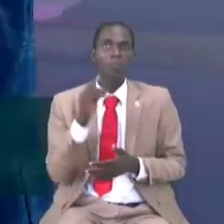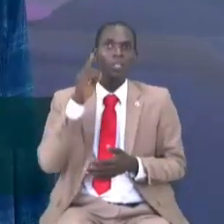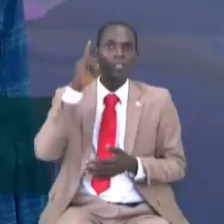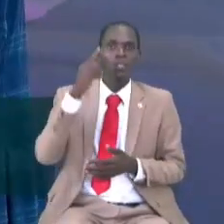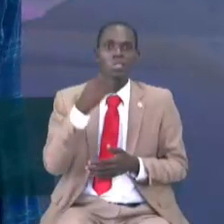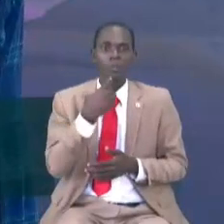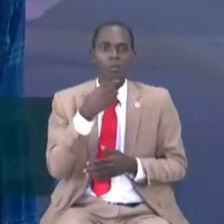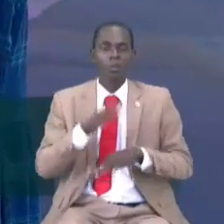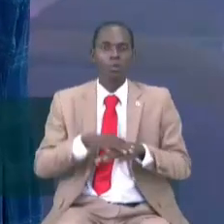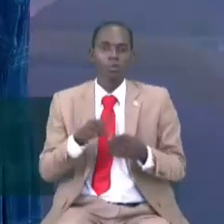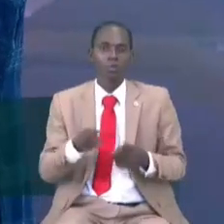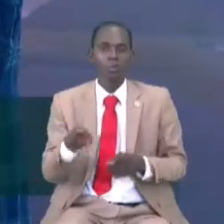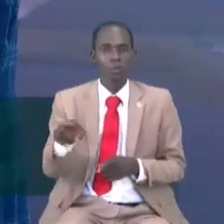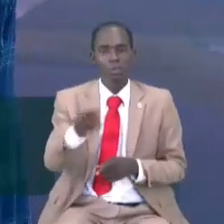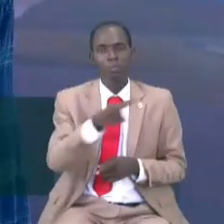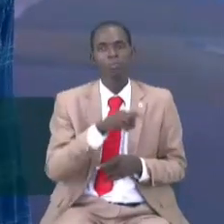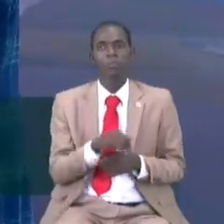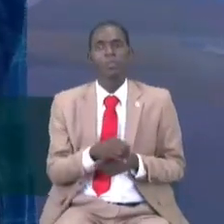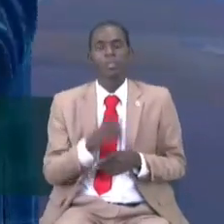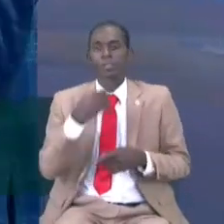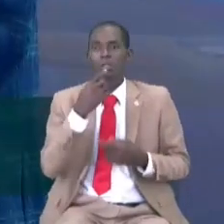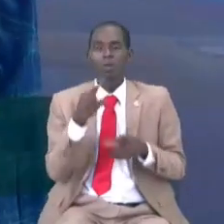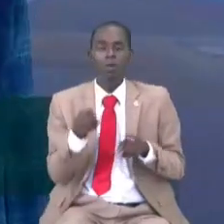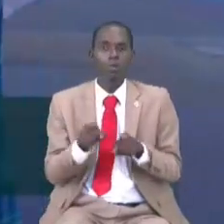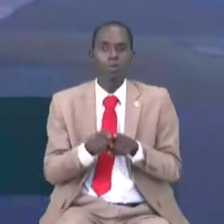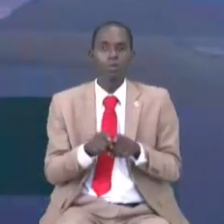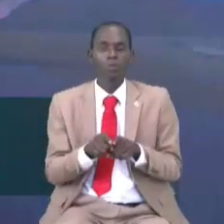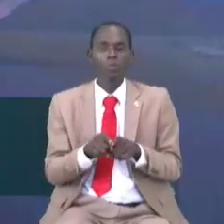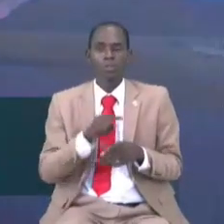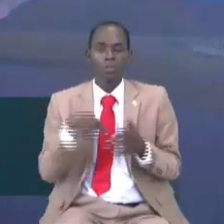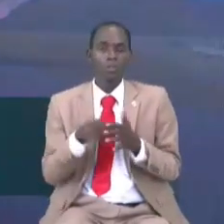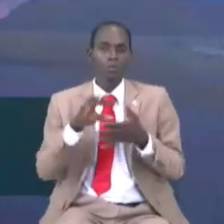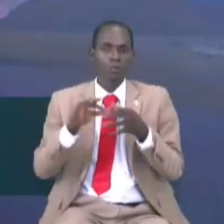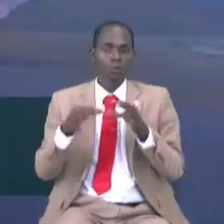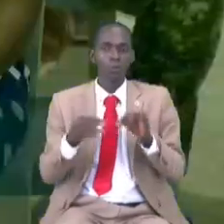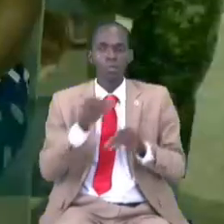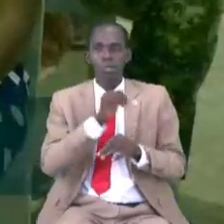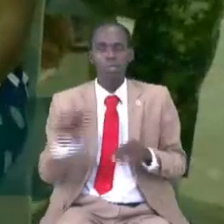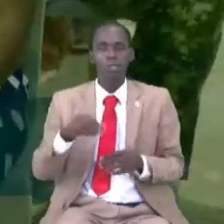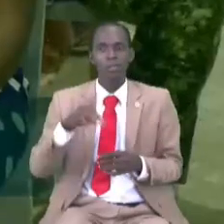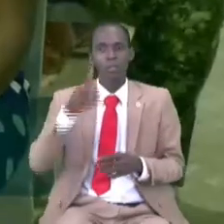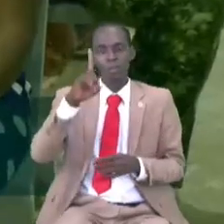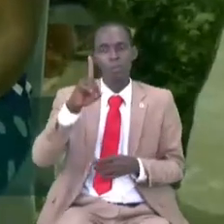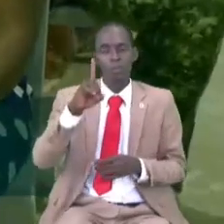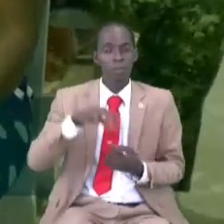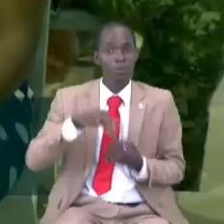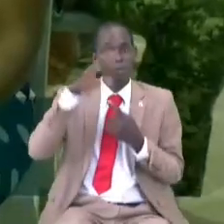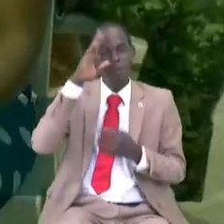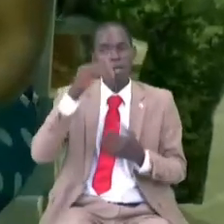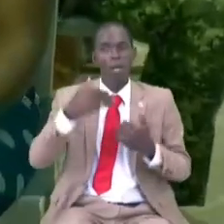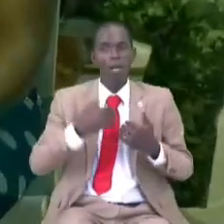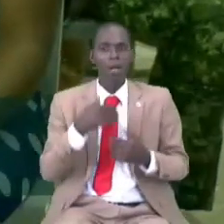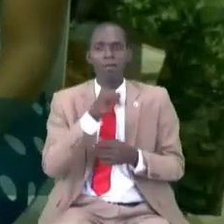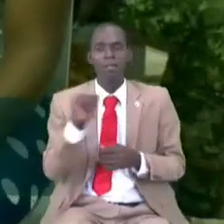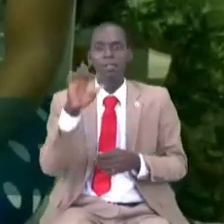parable. A certain man had a fig tree planted in his vineyard, and he came and sought fruit